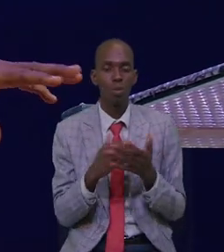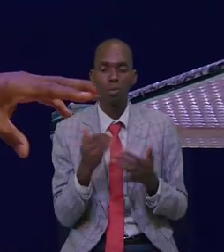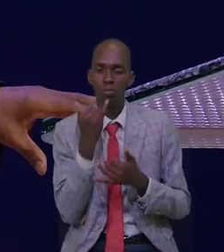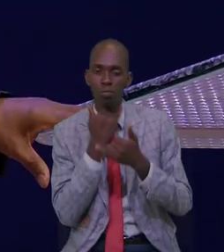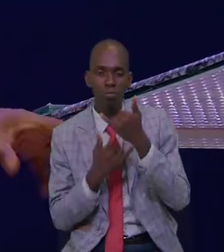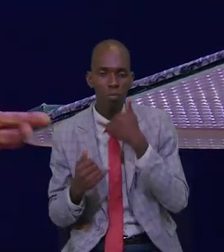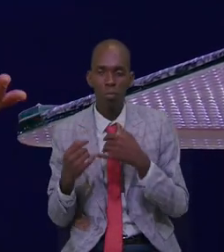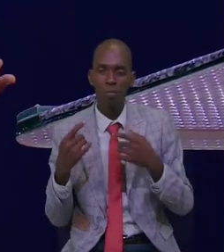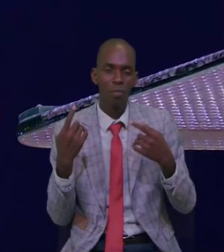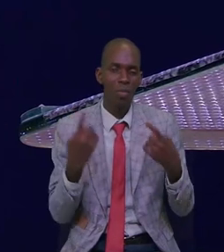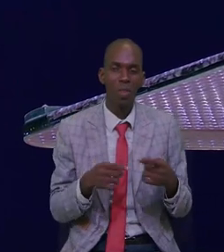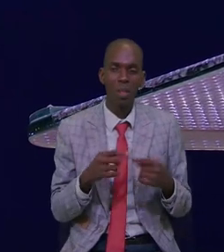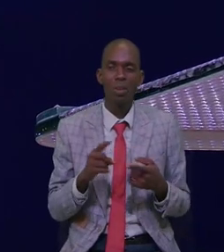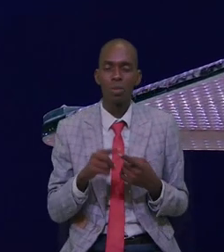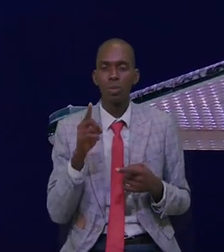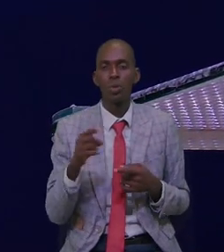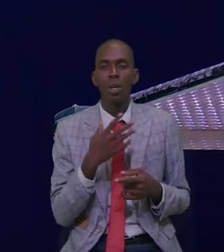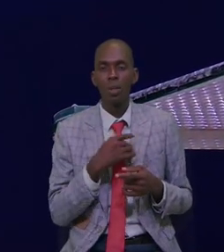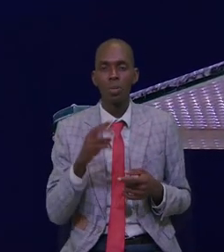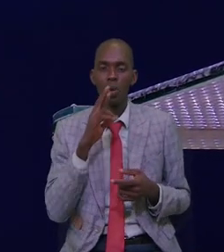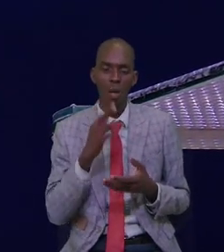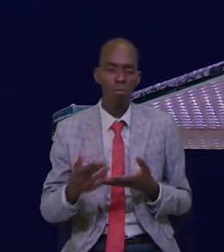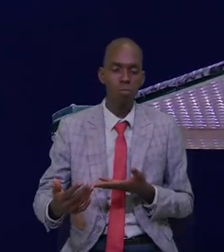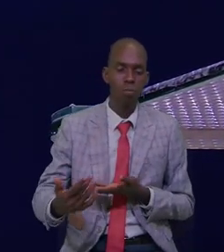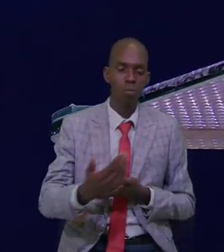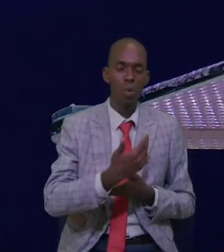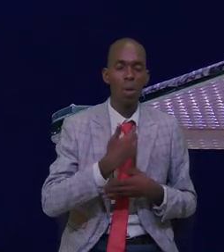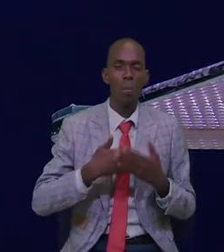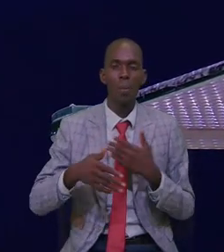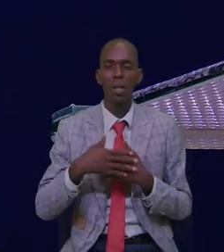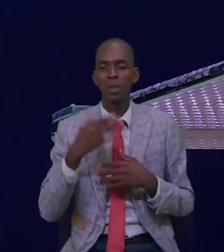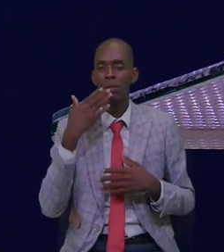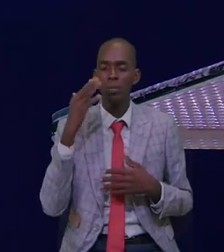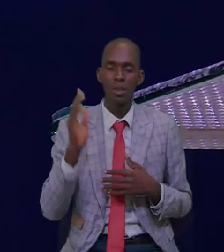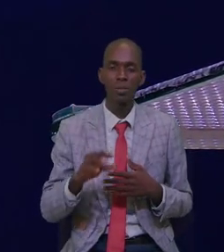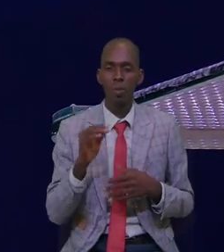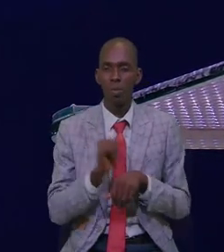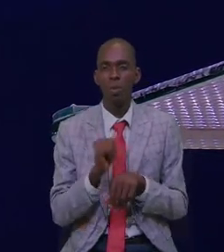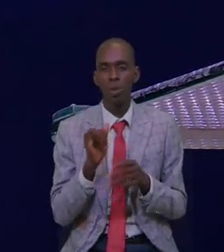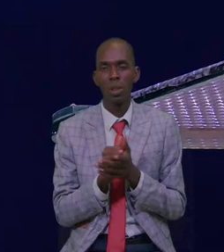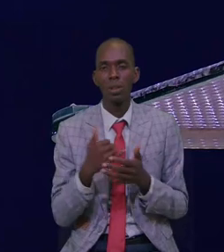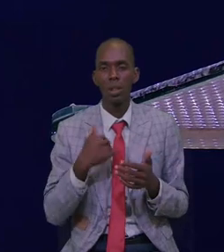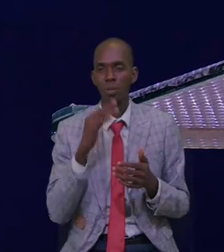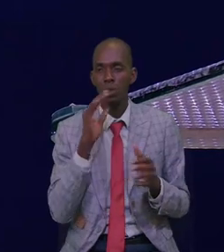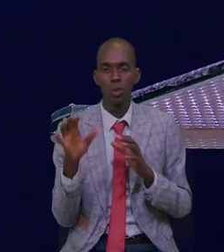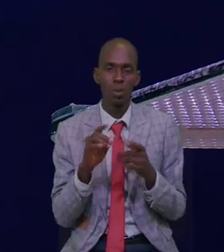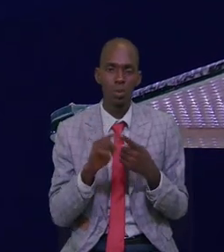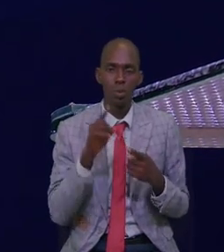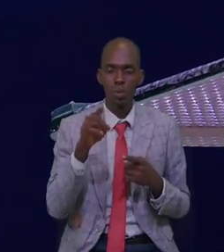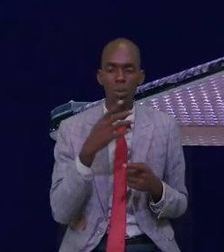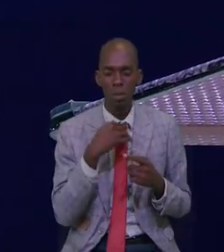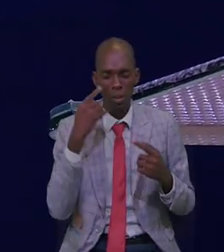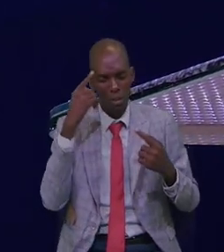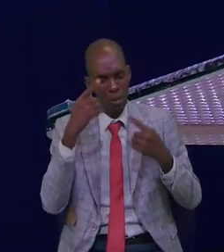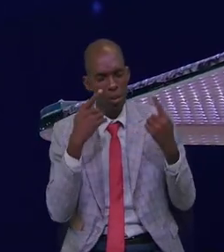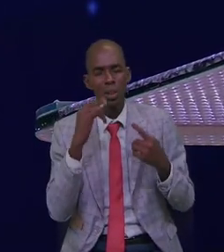are reaping the fruit of the evil that you have done. It says, don't be angry with God. Who is wrong? Is God wrong